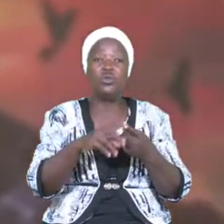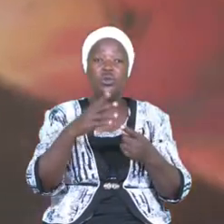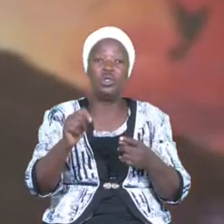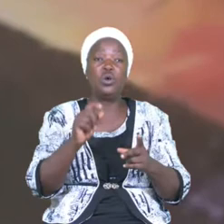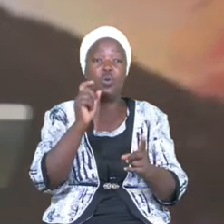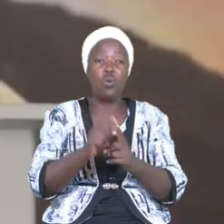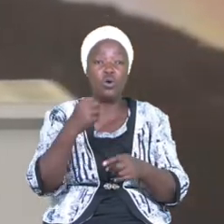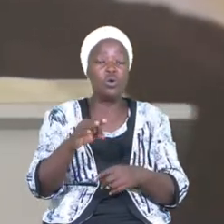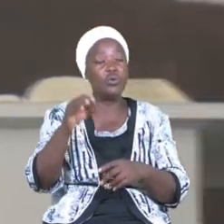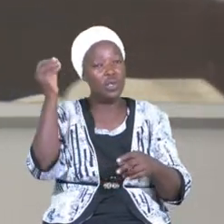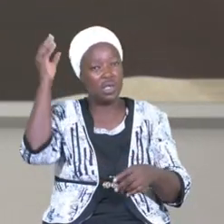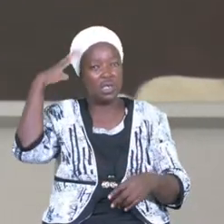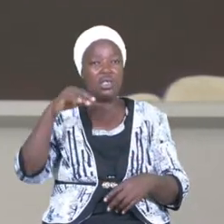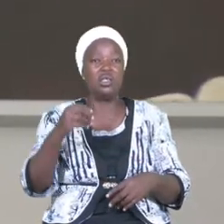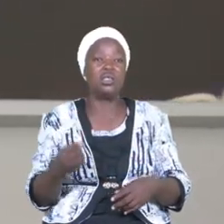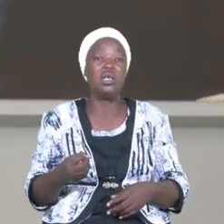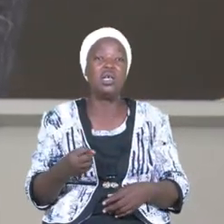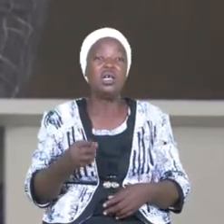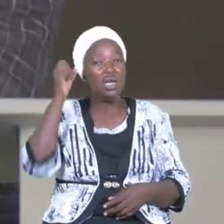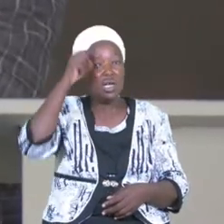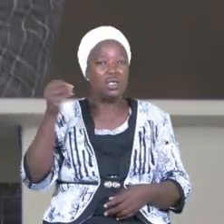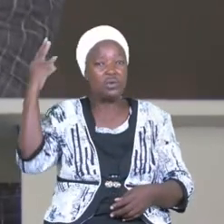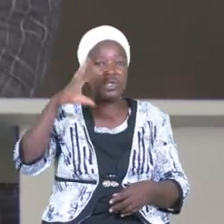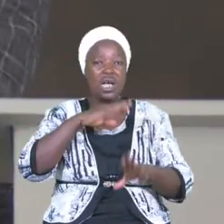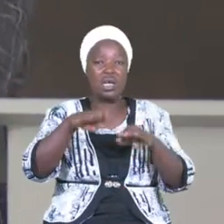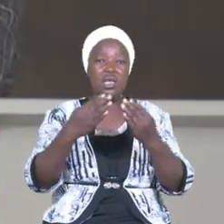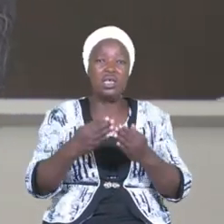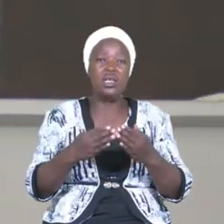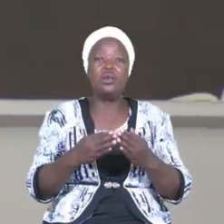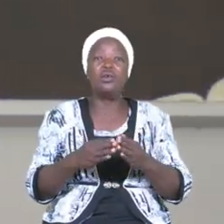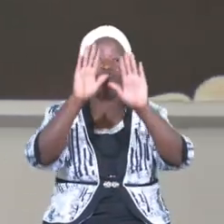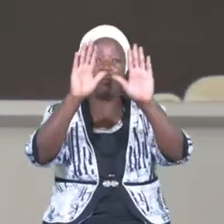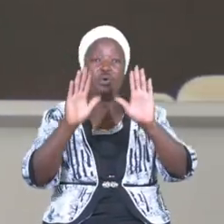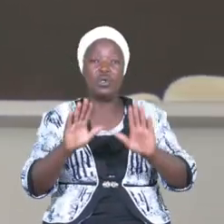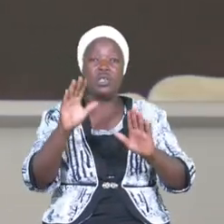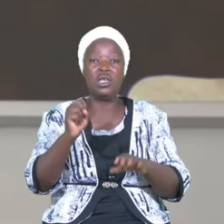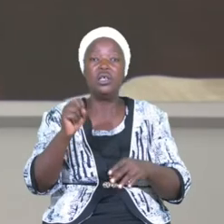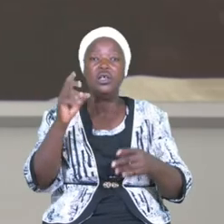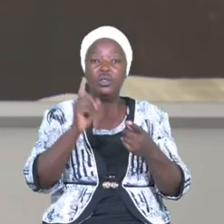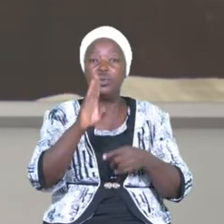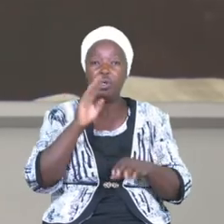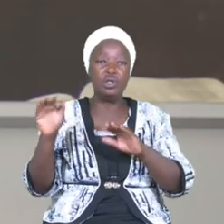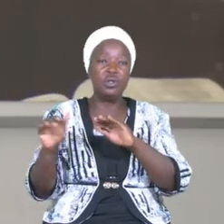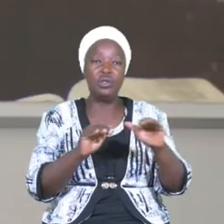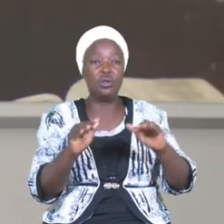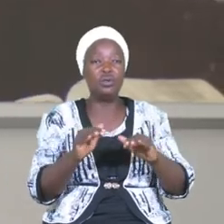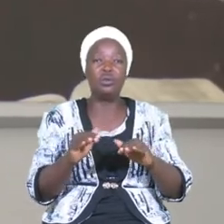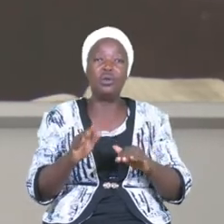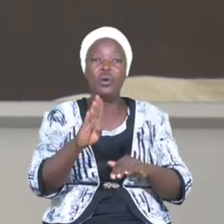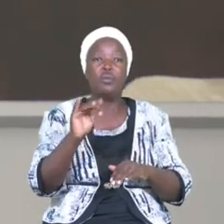grace, and granted signs and wonders to be done by